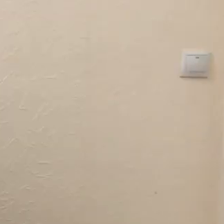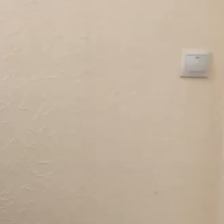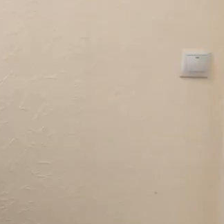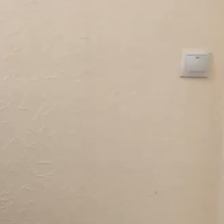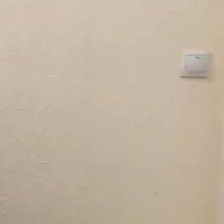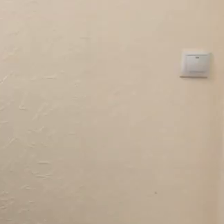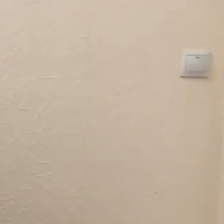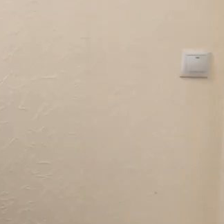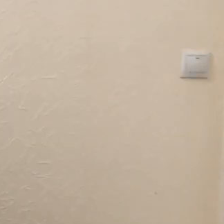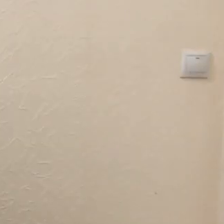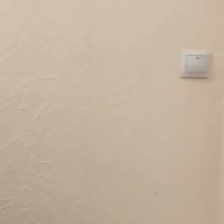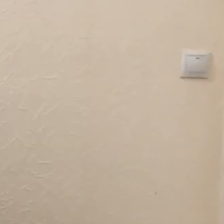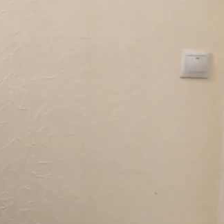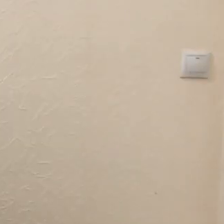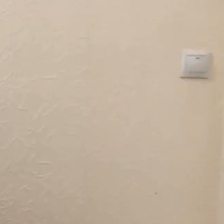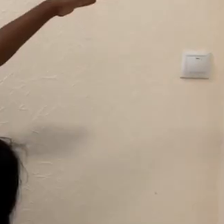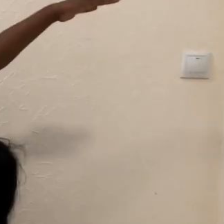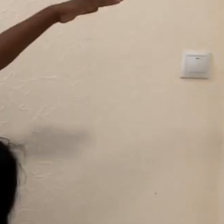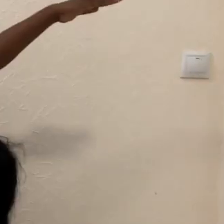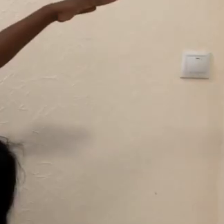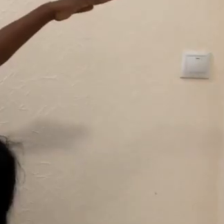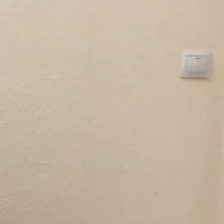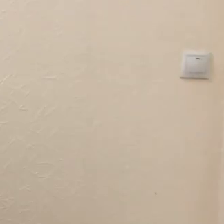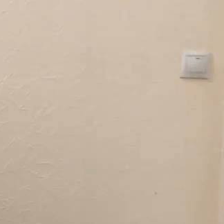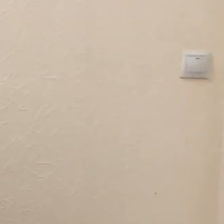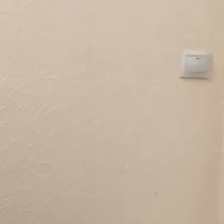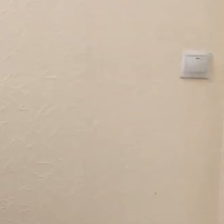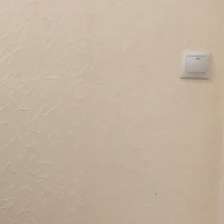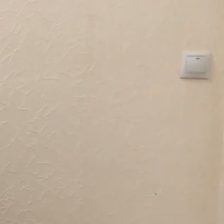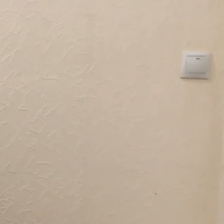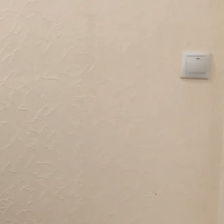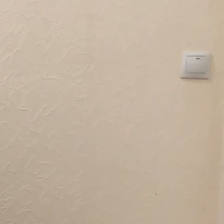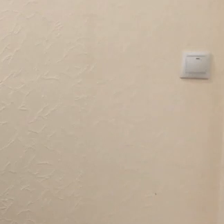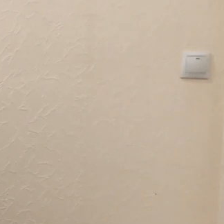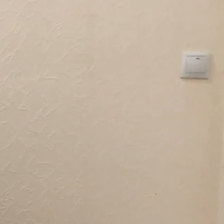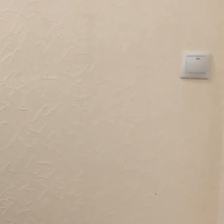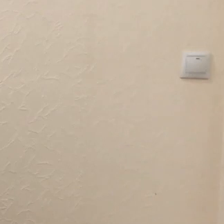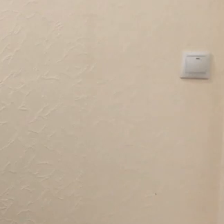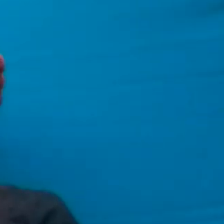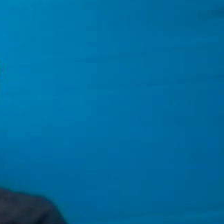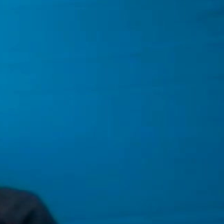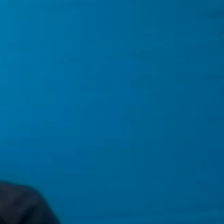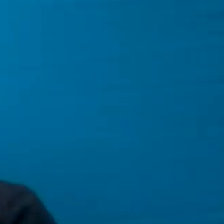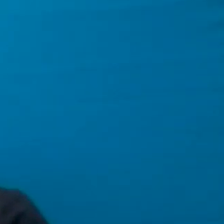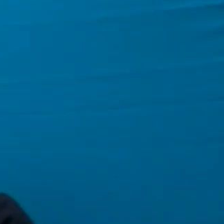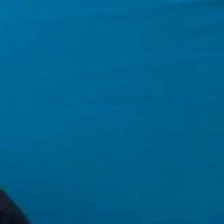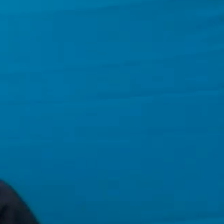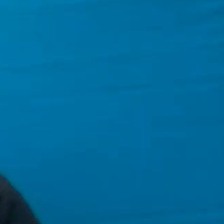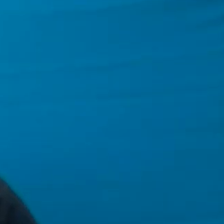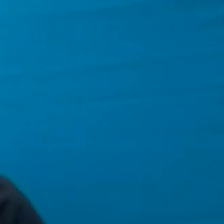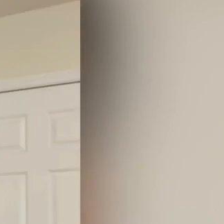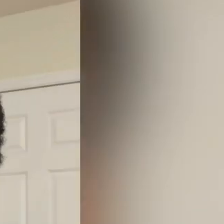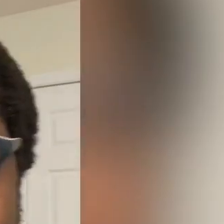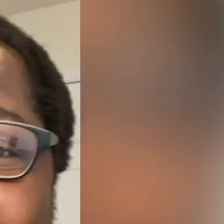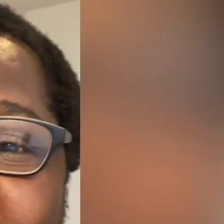For some yoga poses that can serve as a form of therapy for special needs kids. So our first activity is going to be the egg